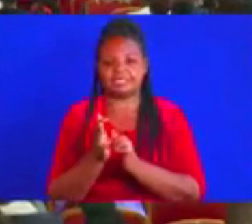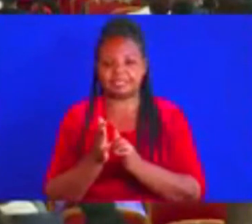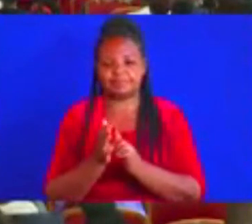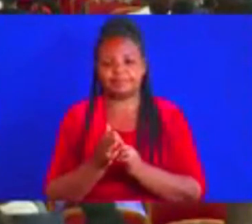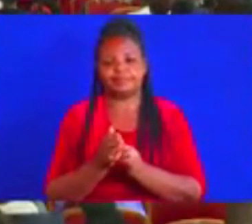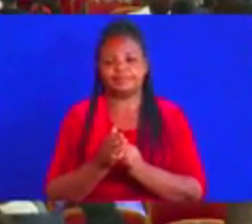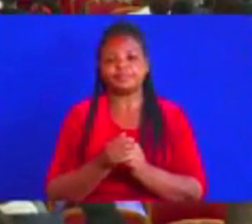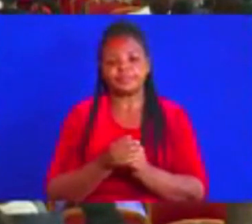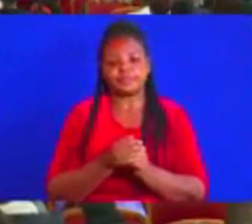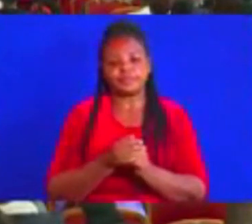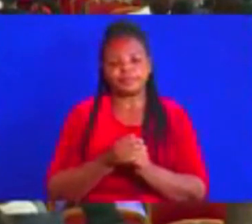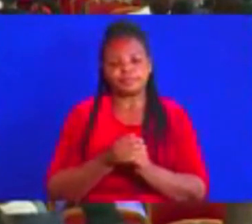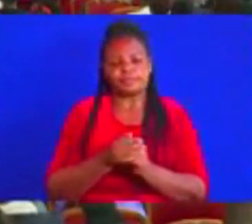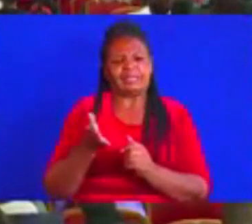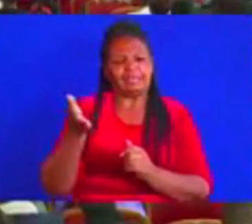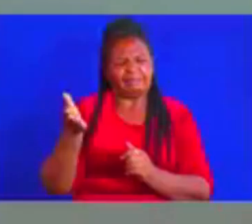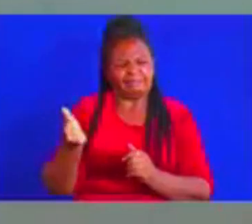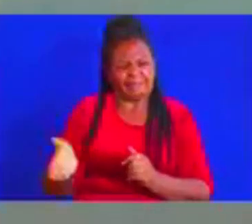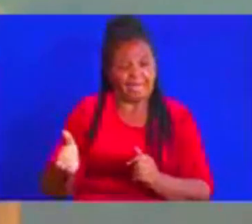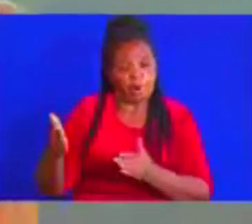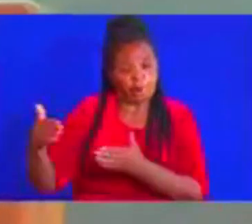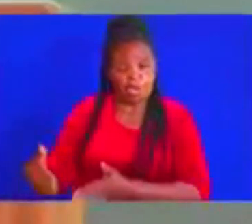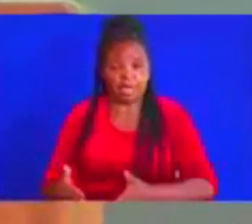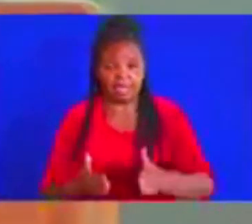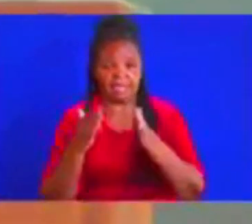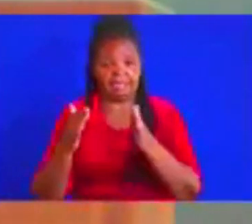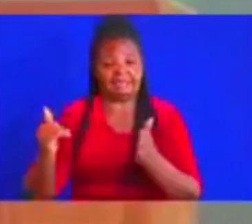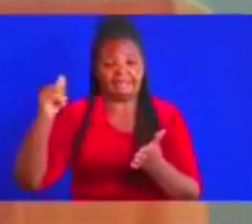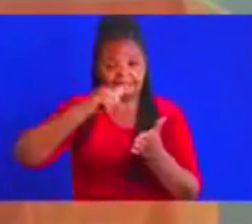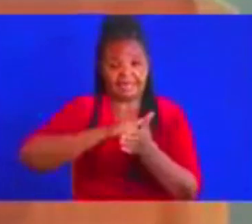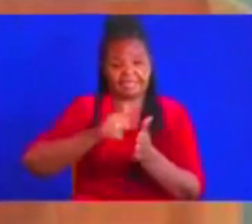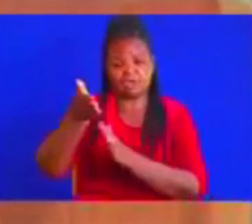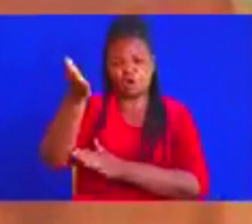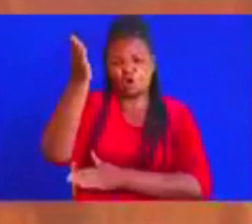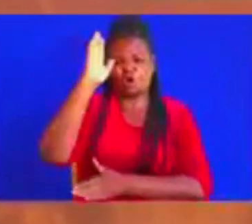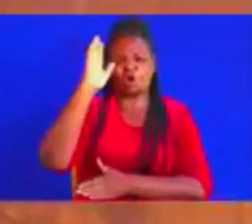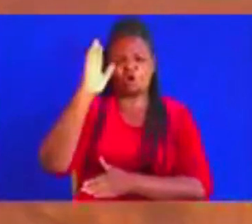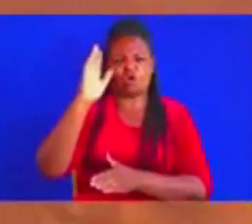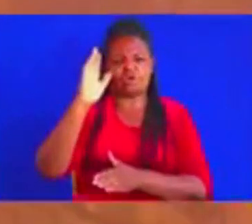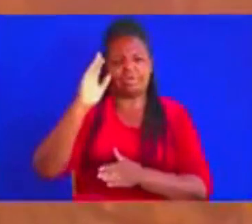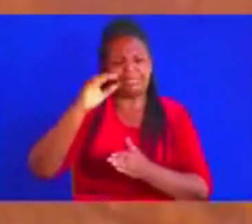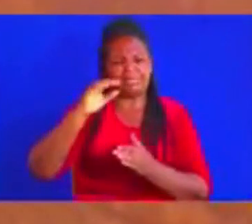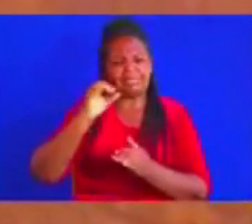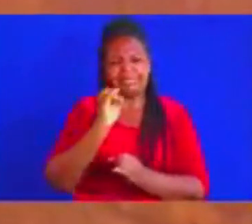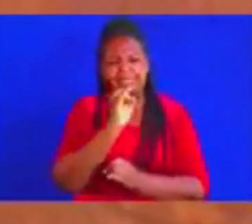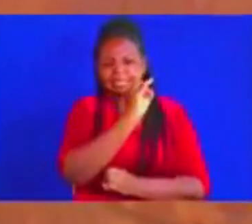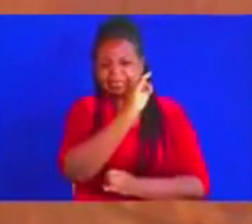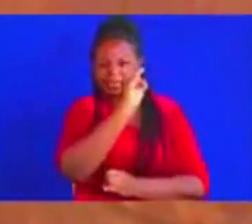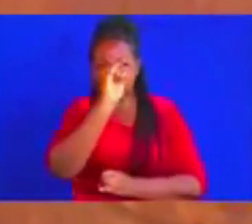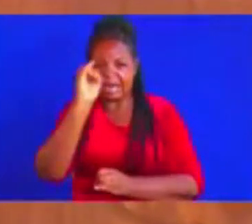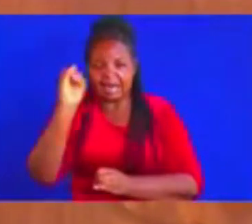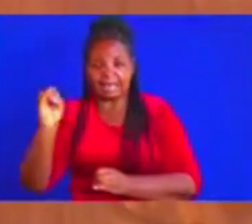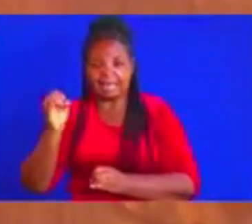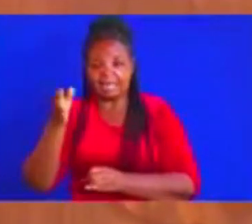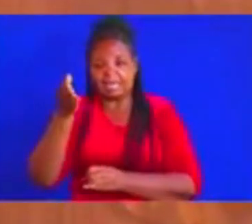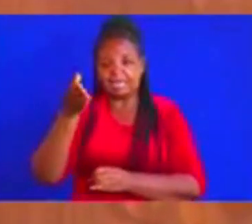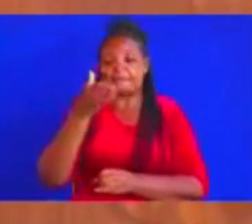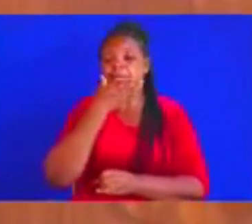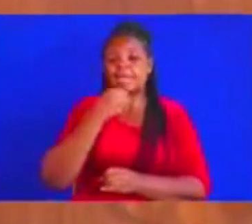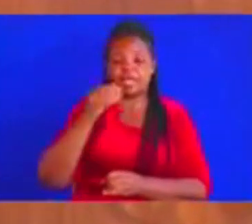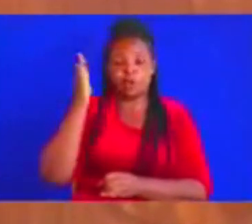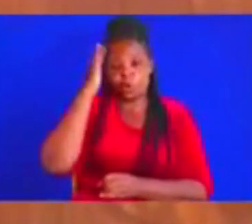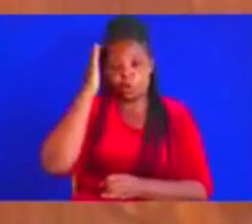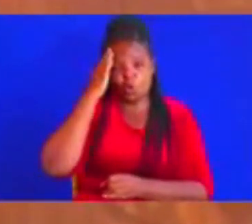this session. There is a way that God designed that men would know him. Please listen